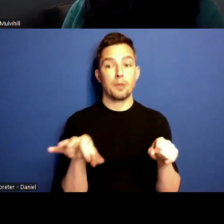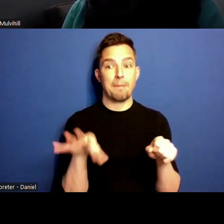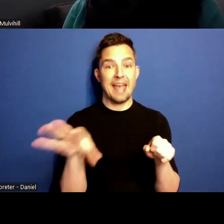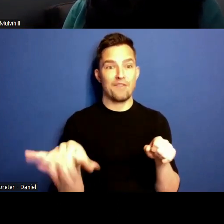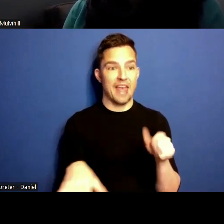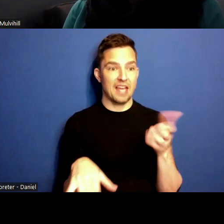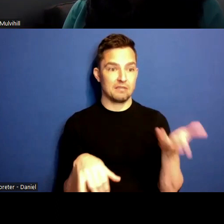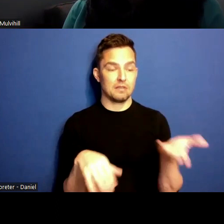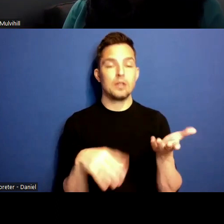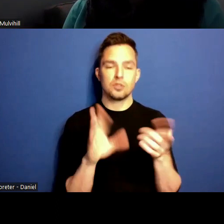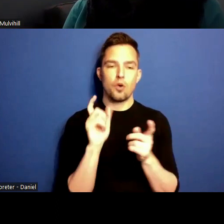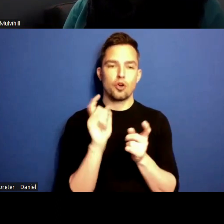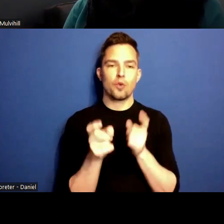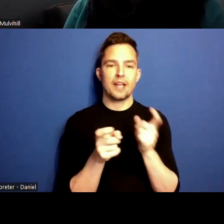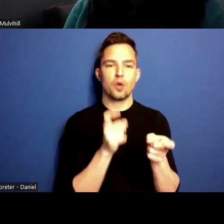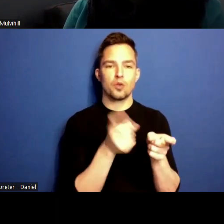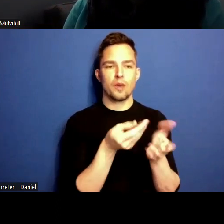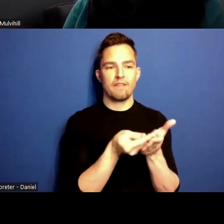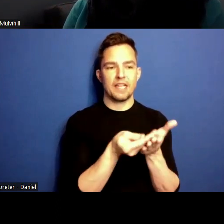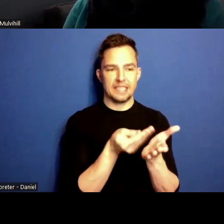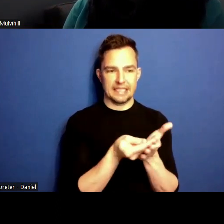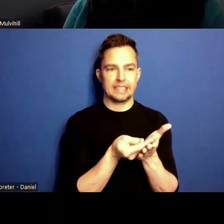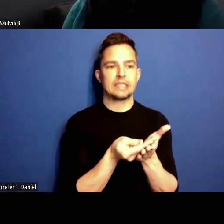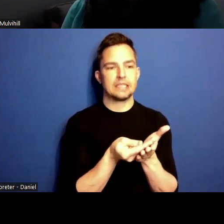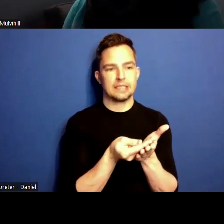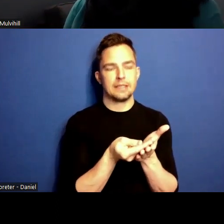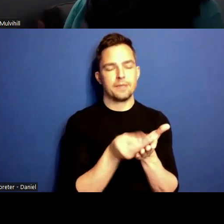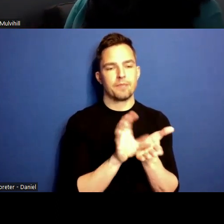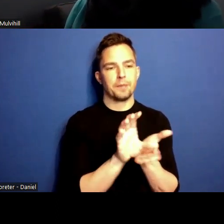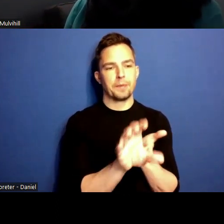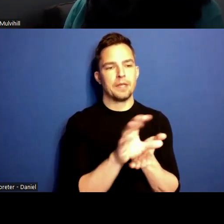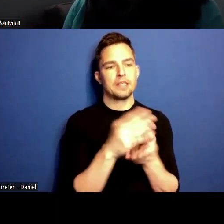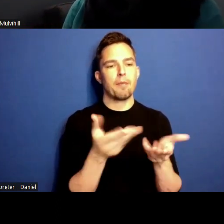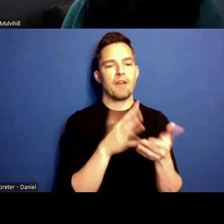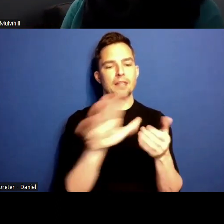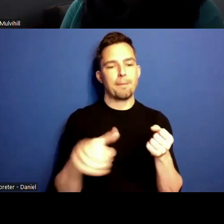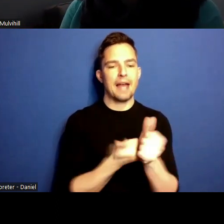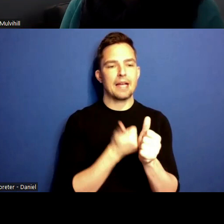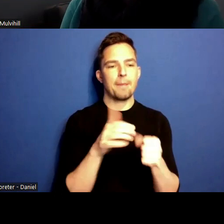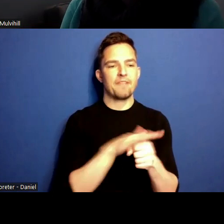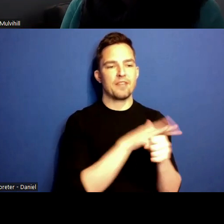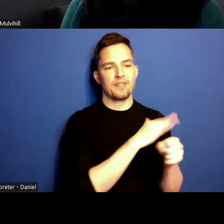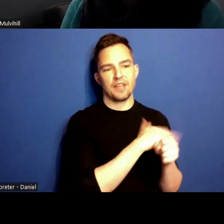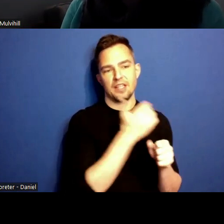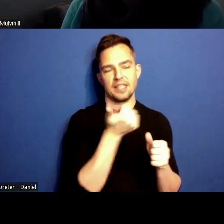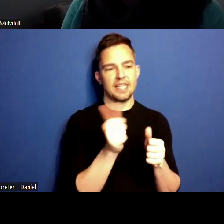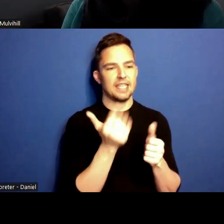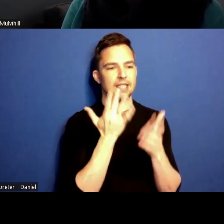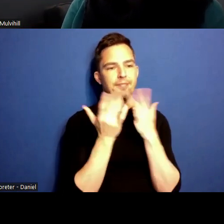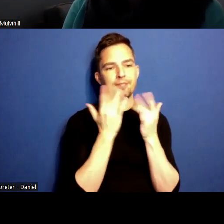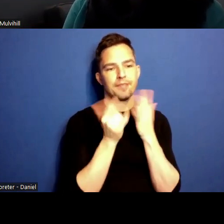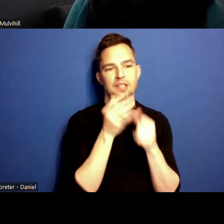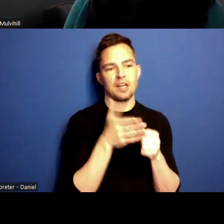So there's grant funding that provides kind of backup fill-in funding for anything that is not